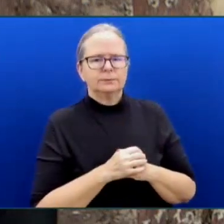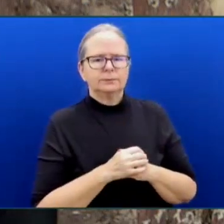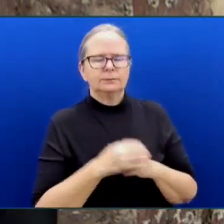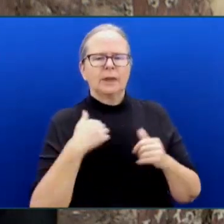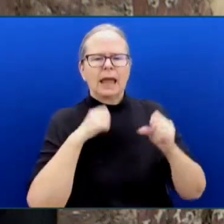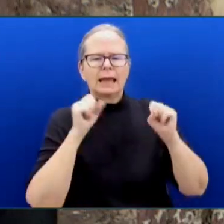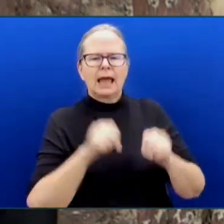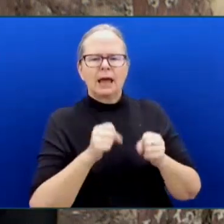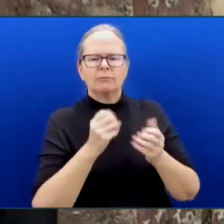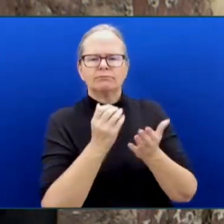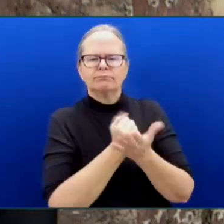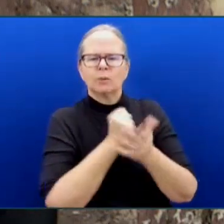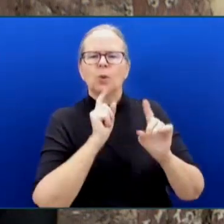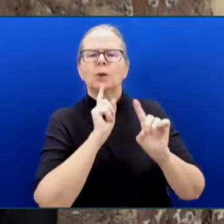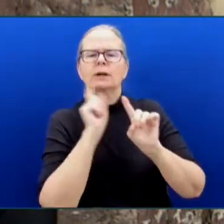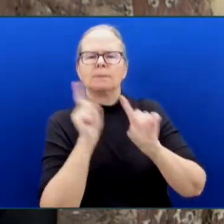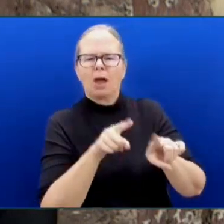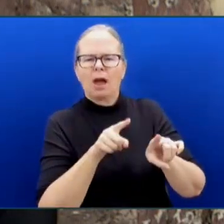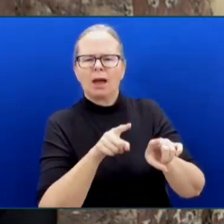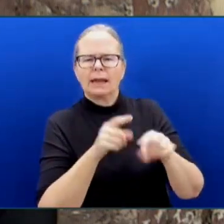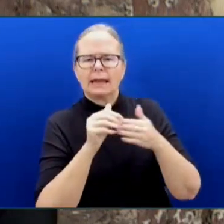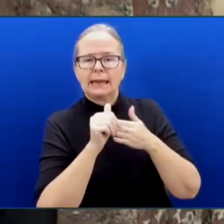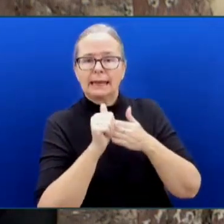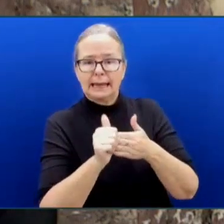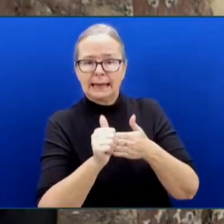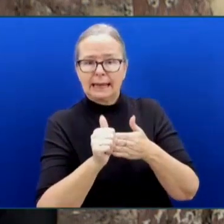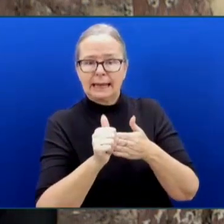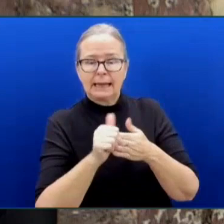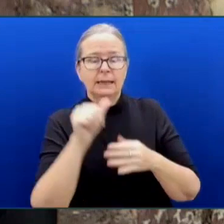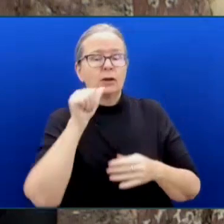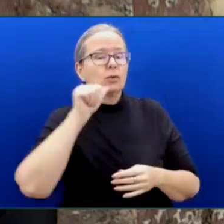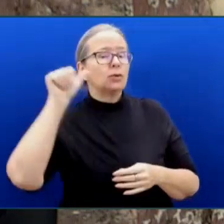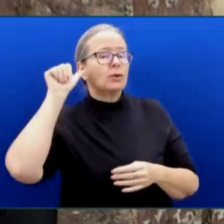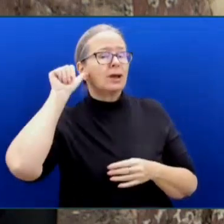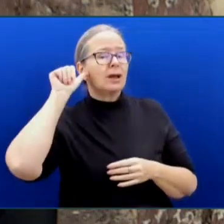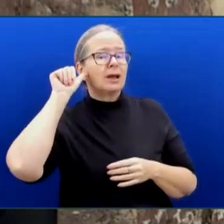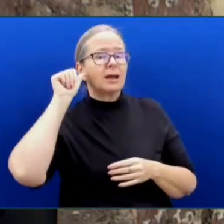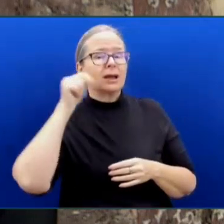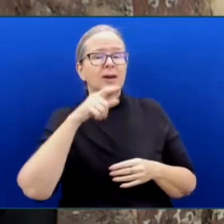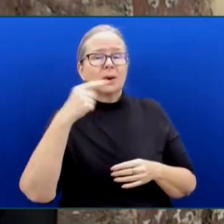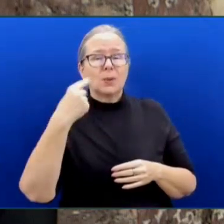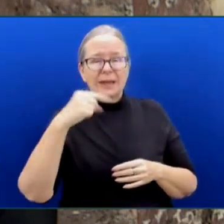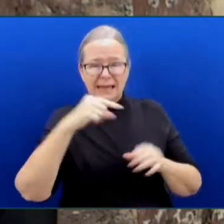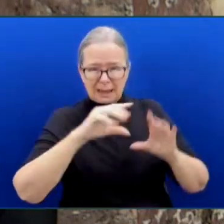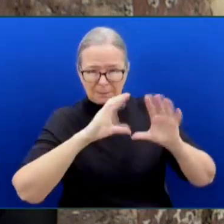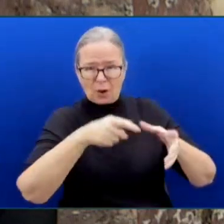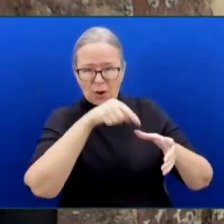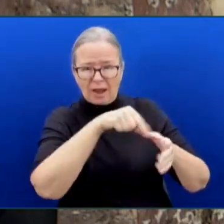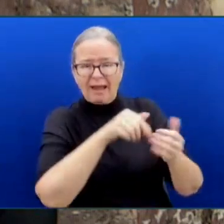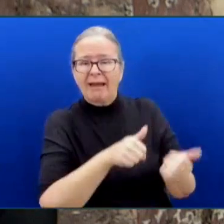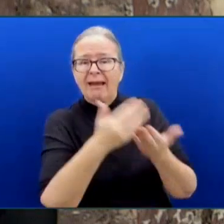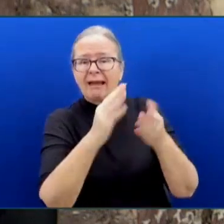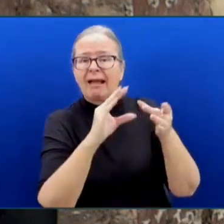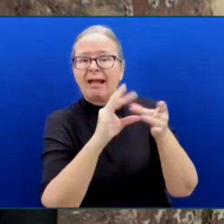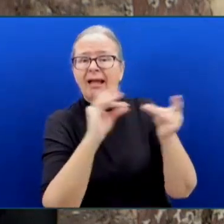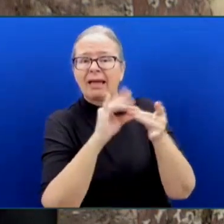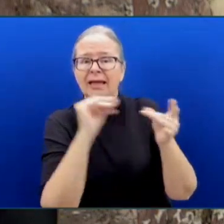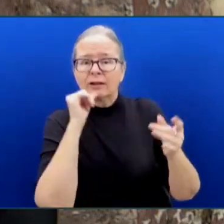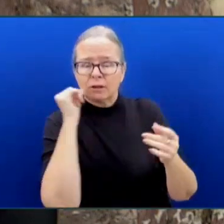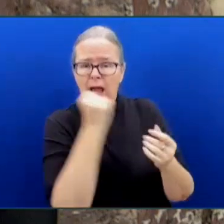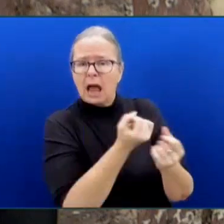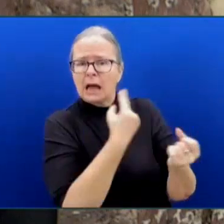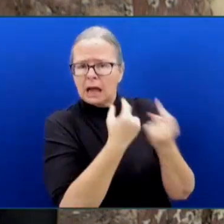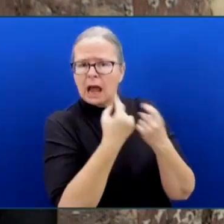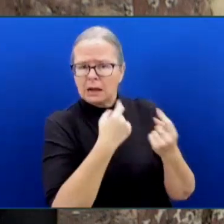by the Leader of the Green Party yesterday as well, and that were referenced in the member's question. As the member will